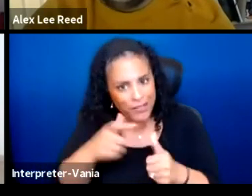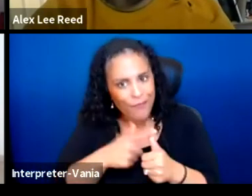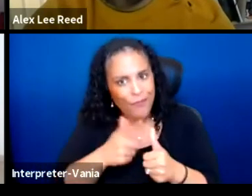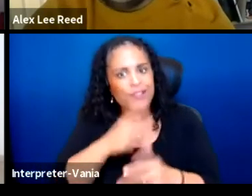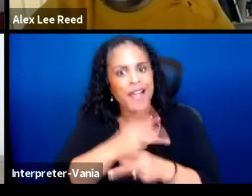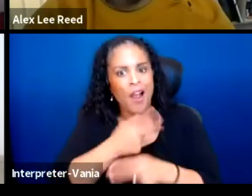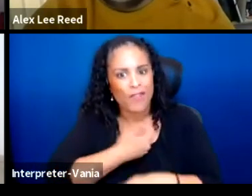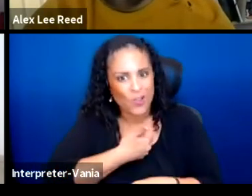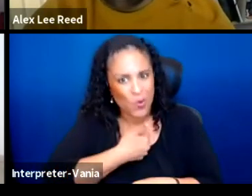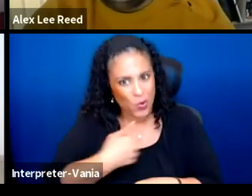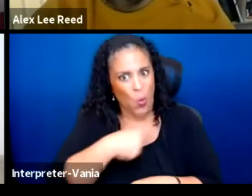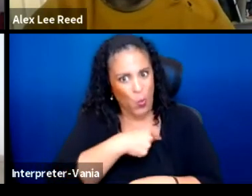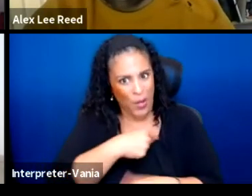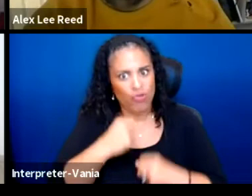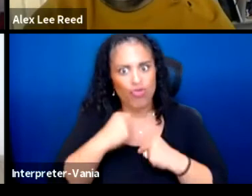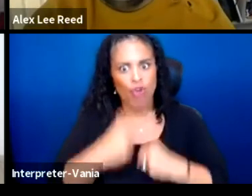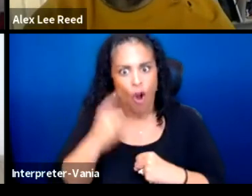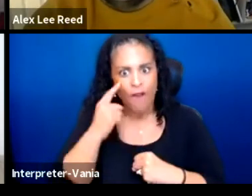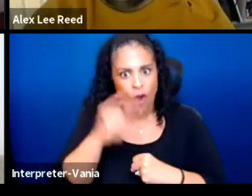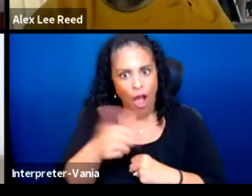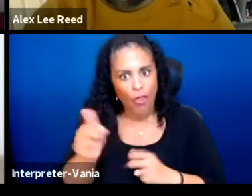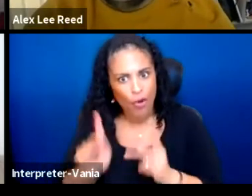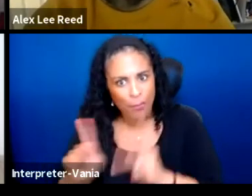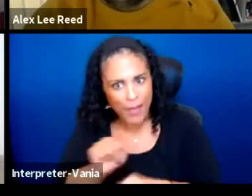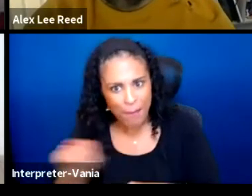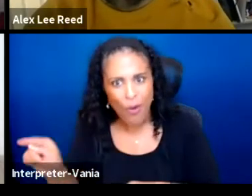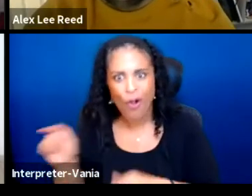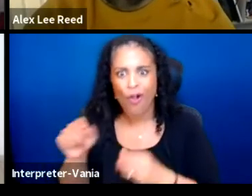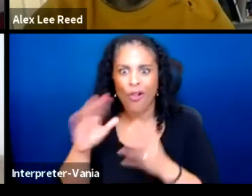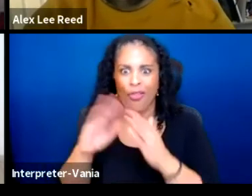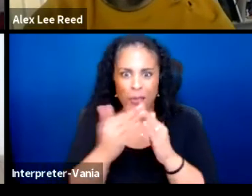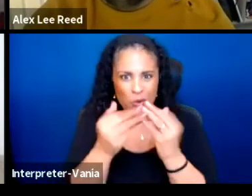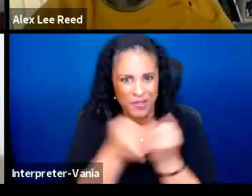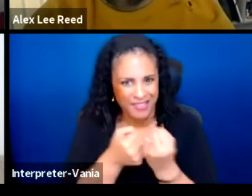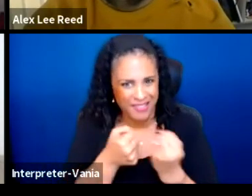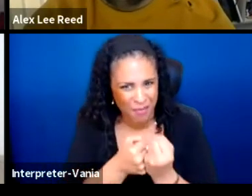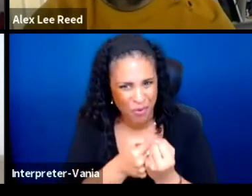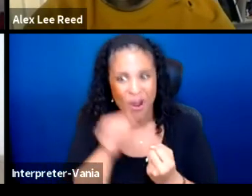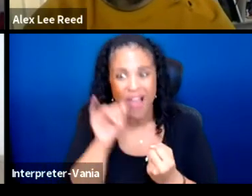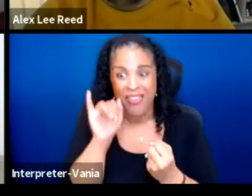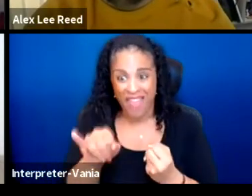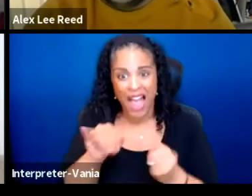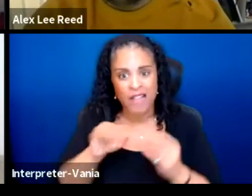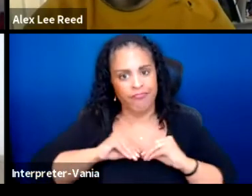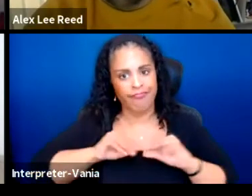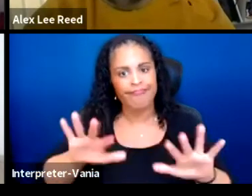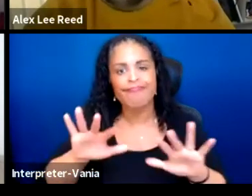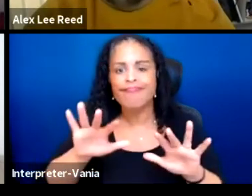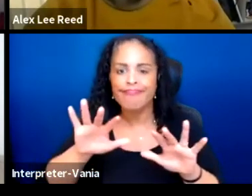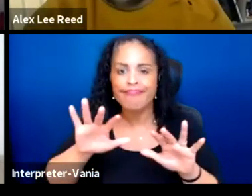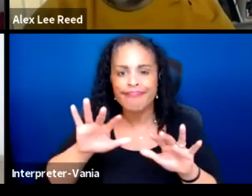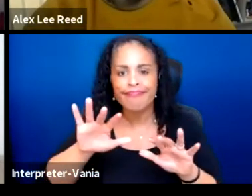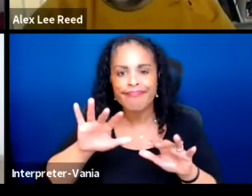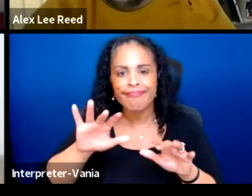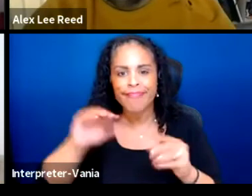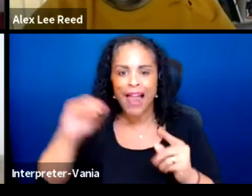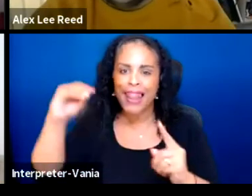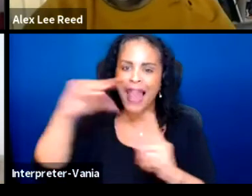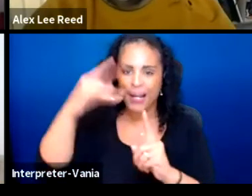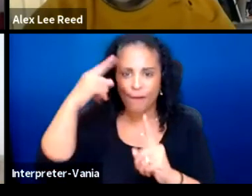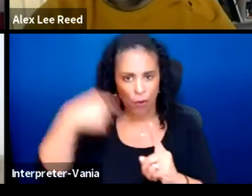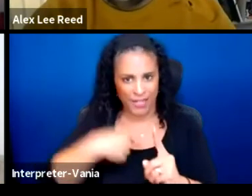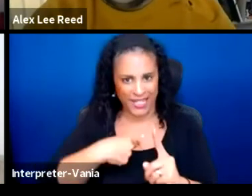are strong for the people that we love and the community that we support. So it's light for me. Owning the